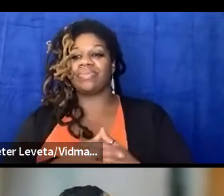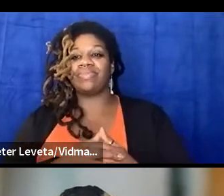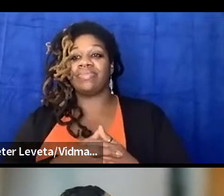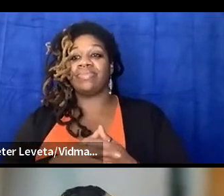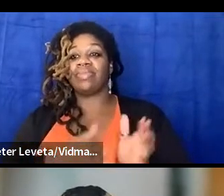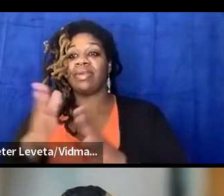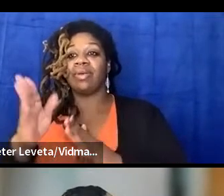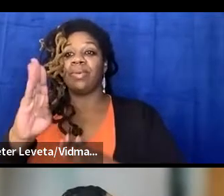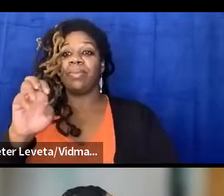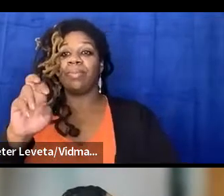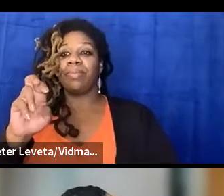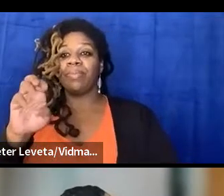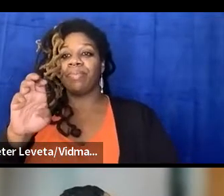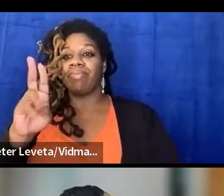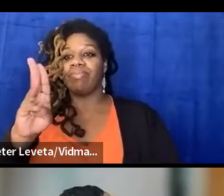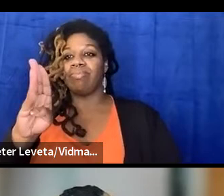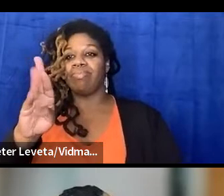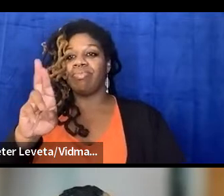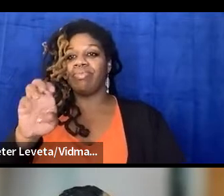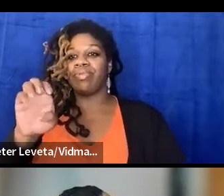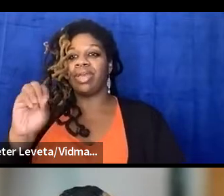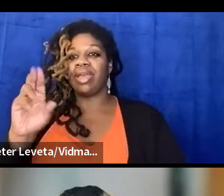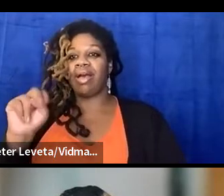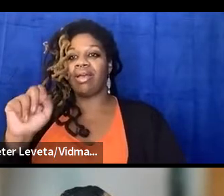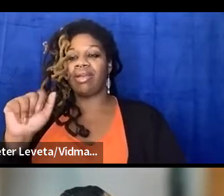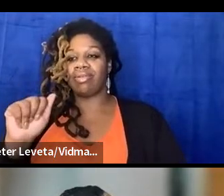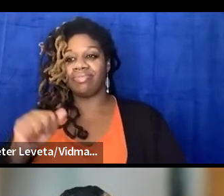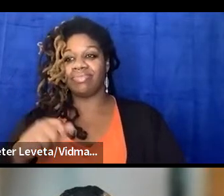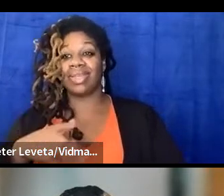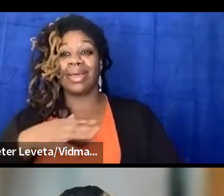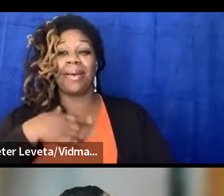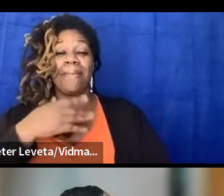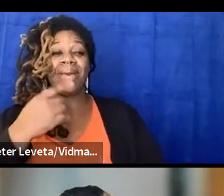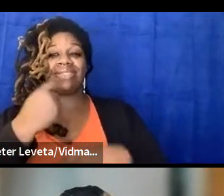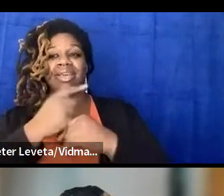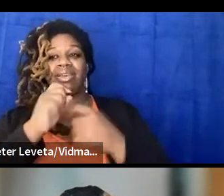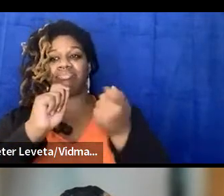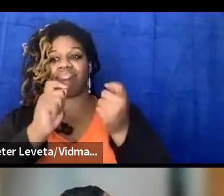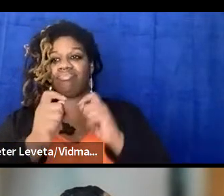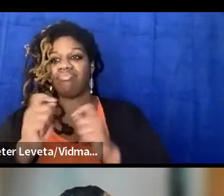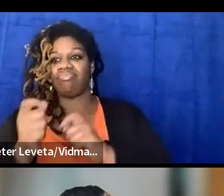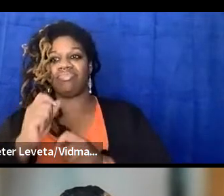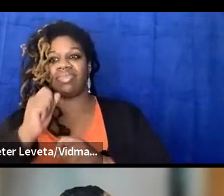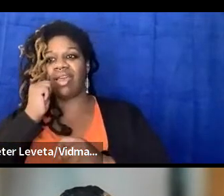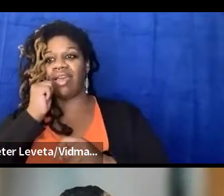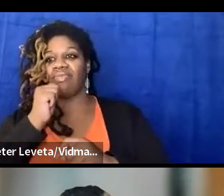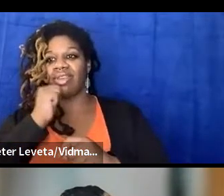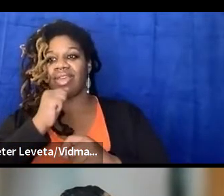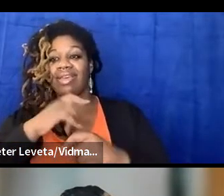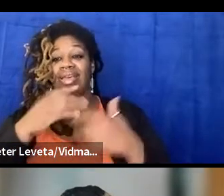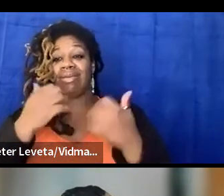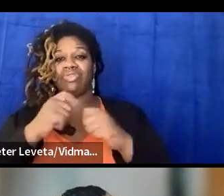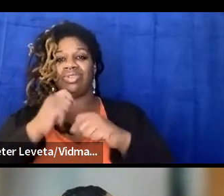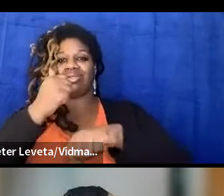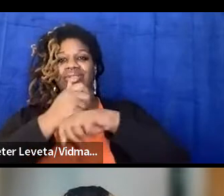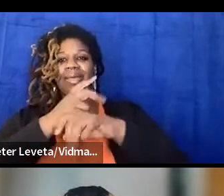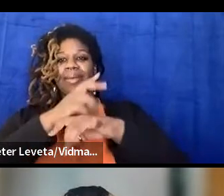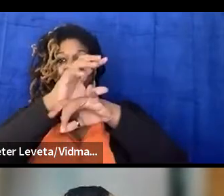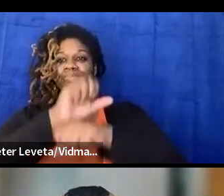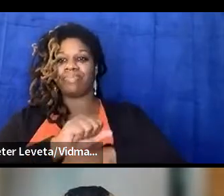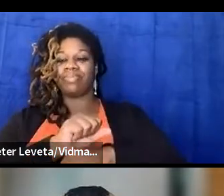So my day varies each and every day. I'm in the process of trying to form a habit,